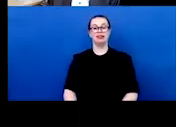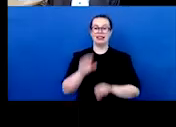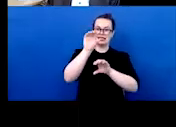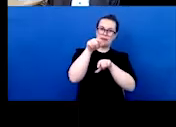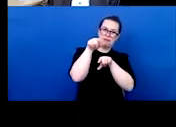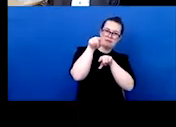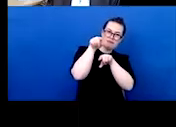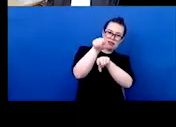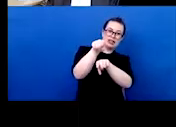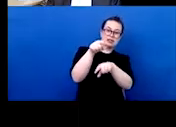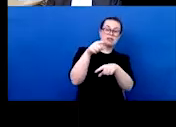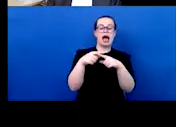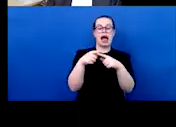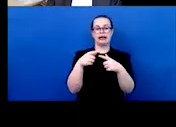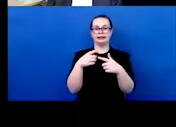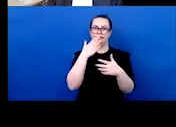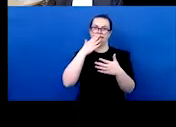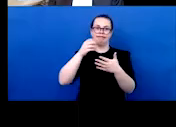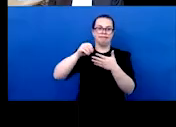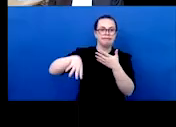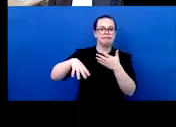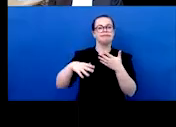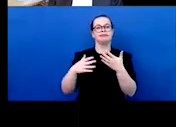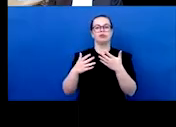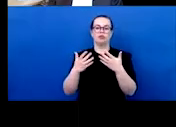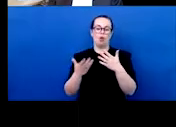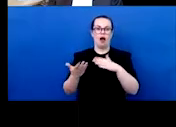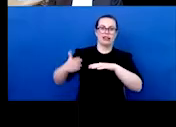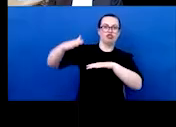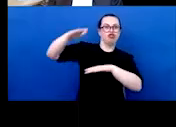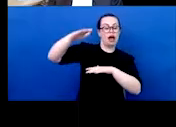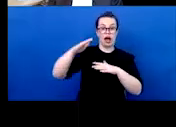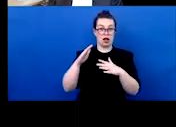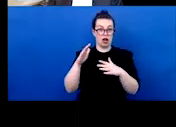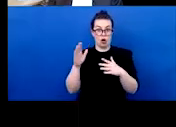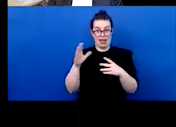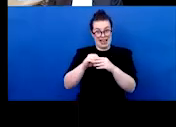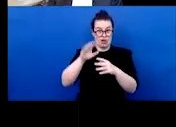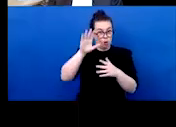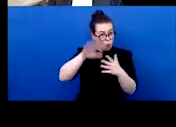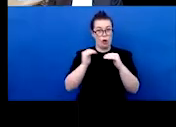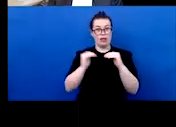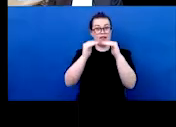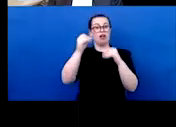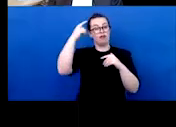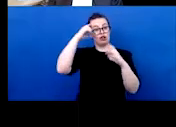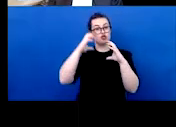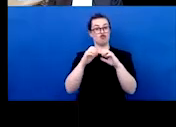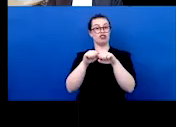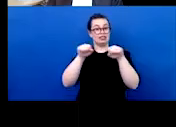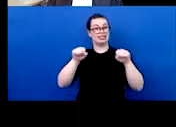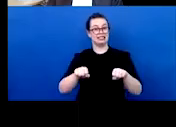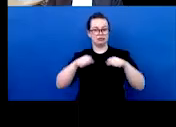are pervasive at all levels of the organization of neural systems. They are part of a story of